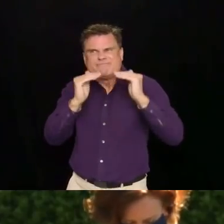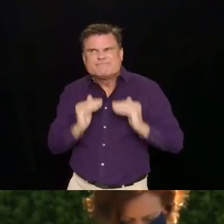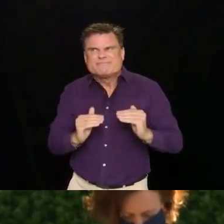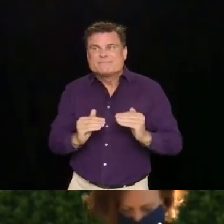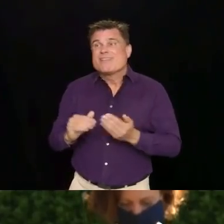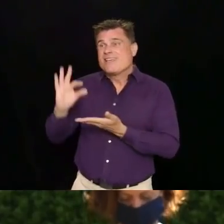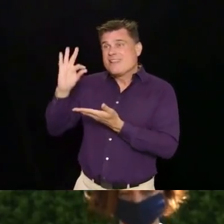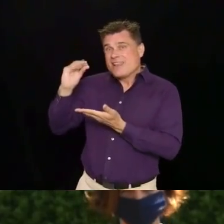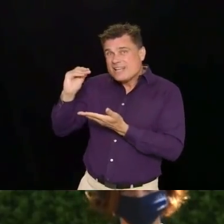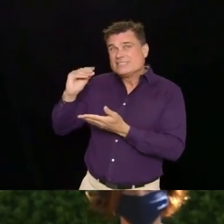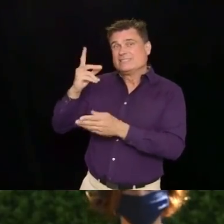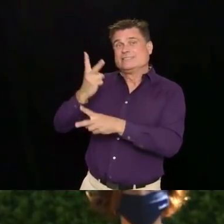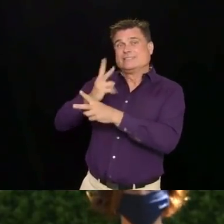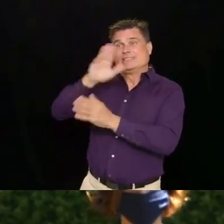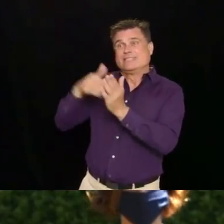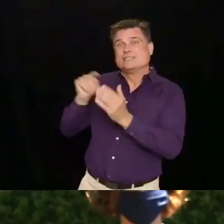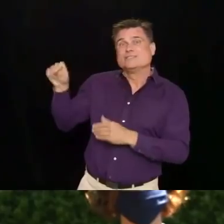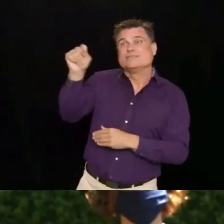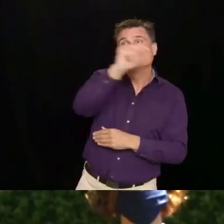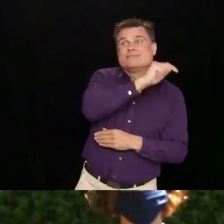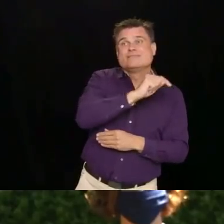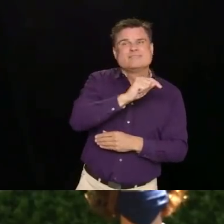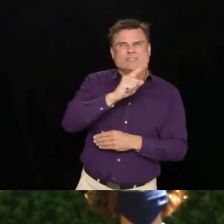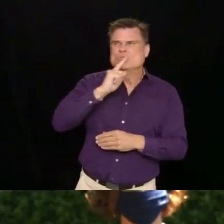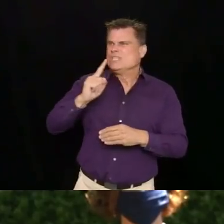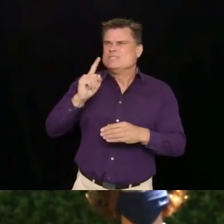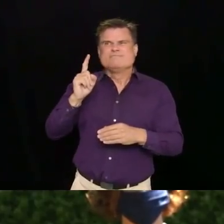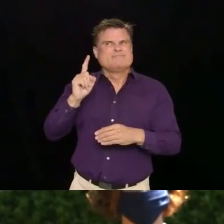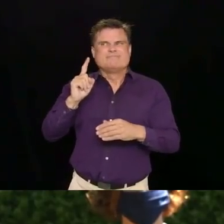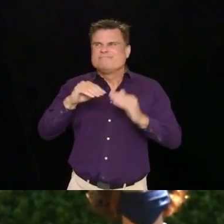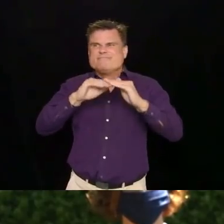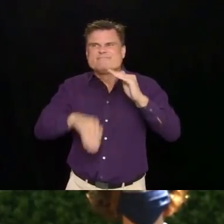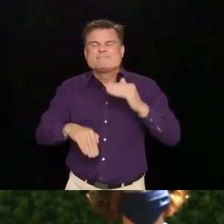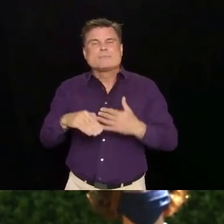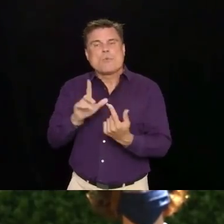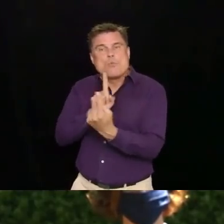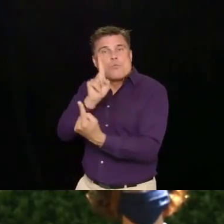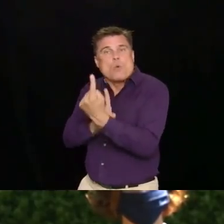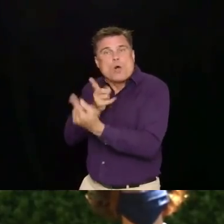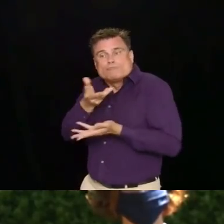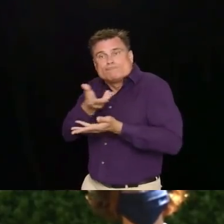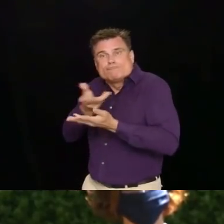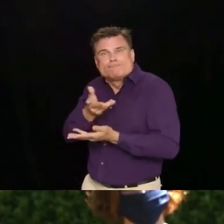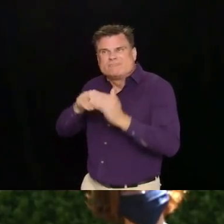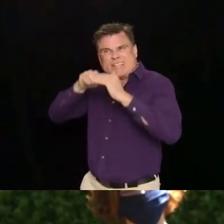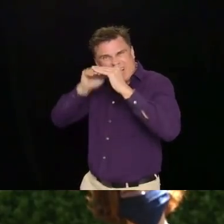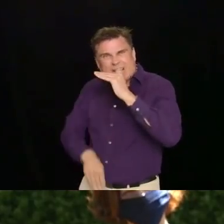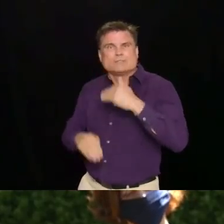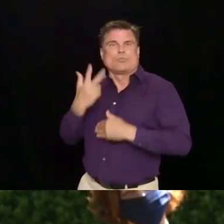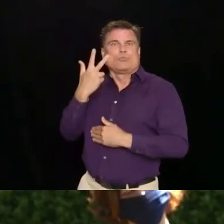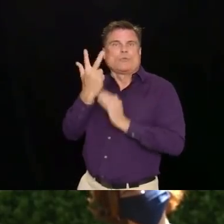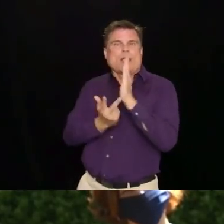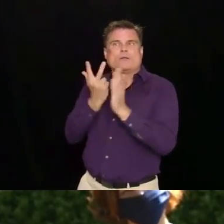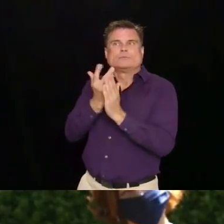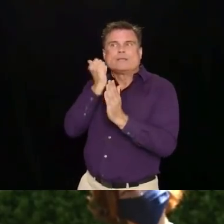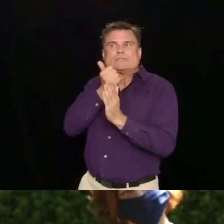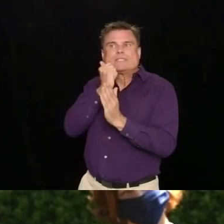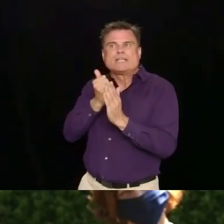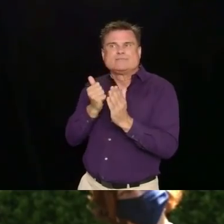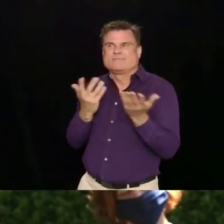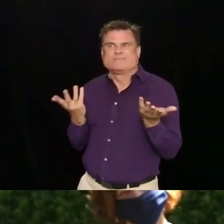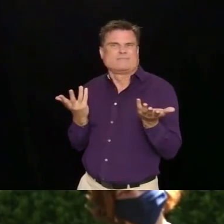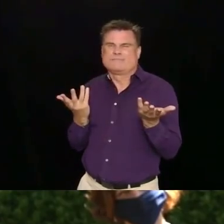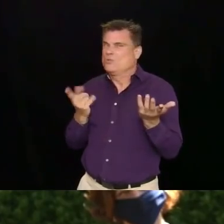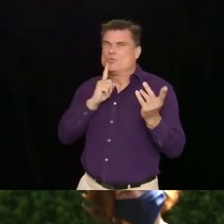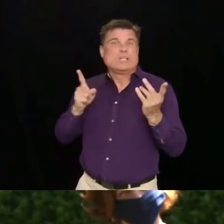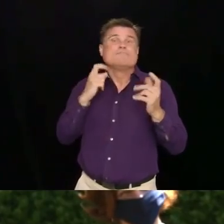90 care homes with less than 3.0 hours per resident day, which was dramatically below the standard,